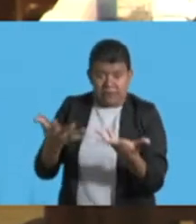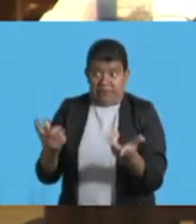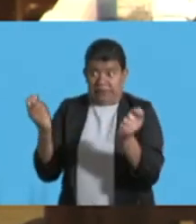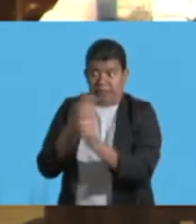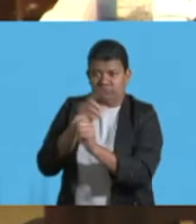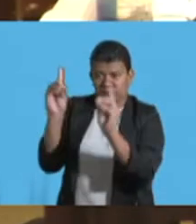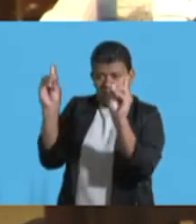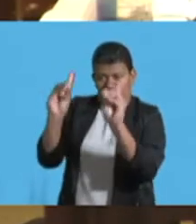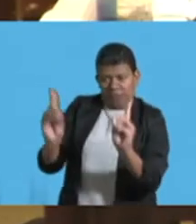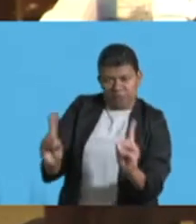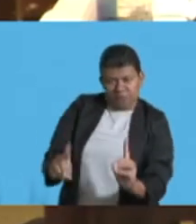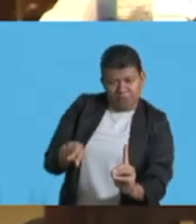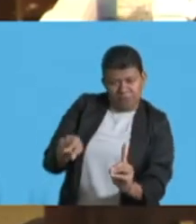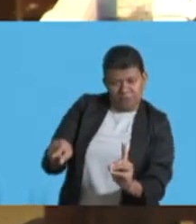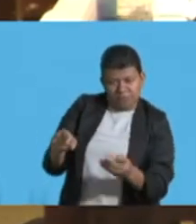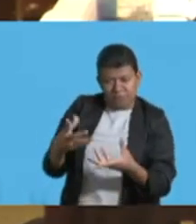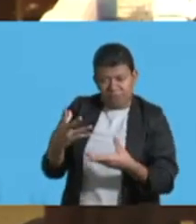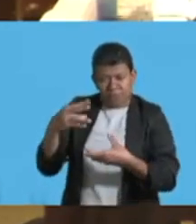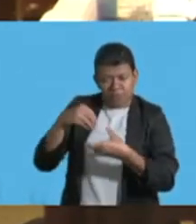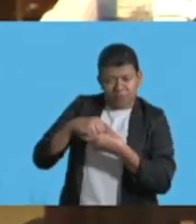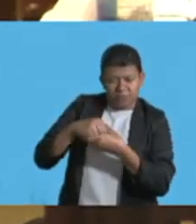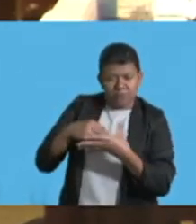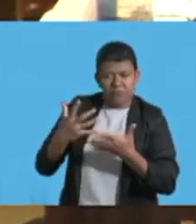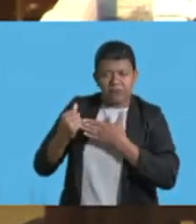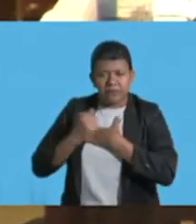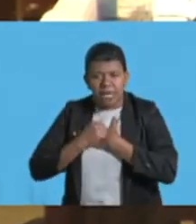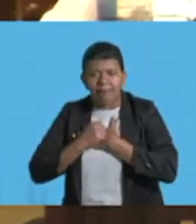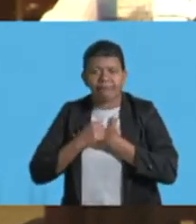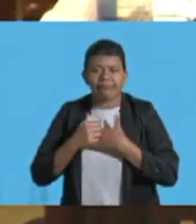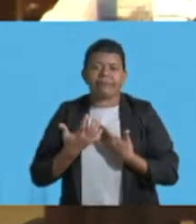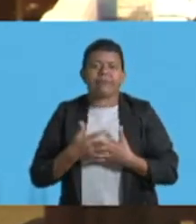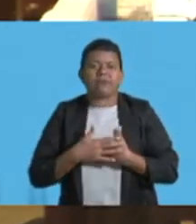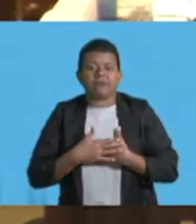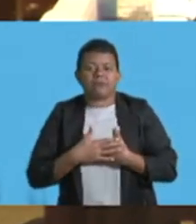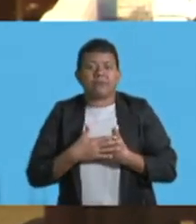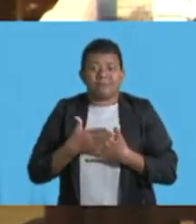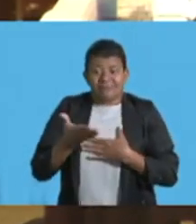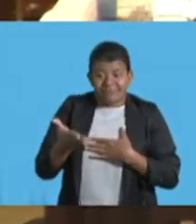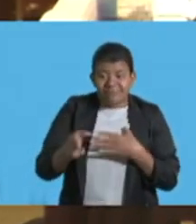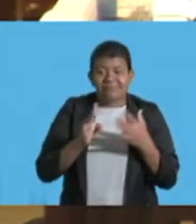also contribute to the objective of the International Maritime Organization, IMO, to